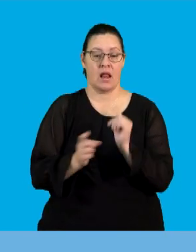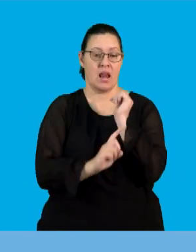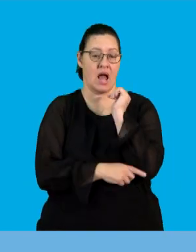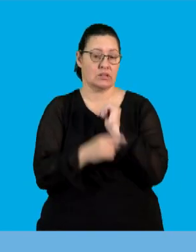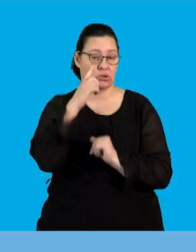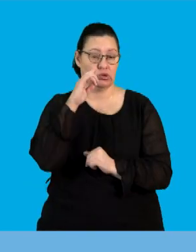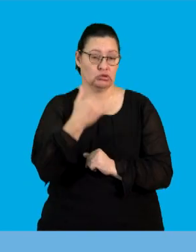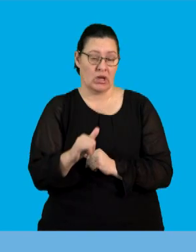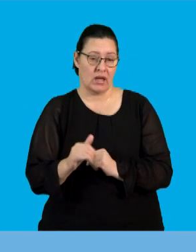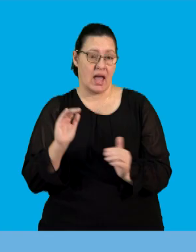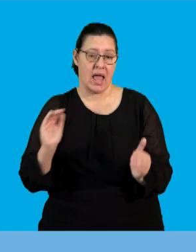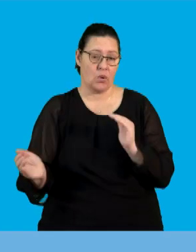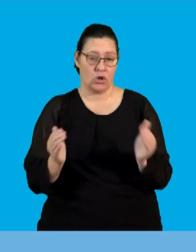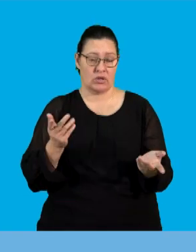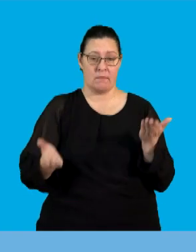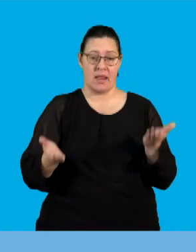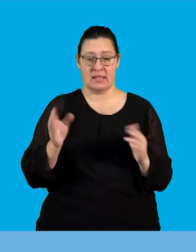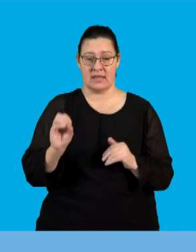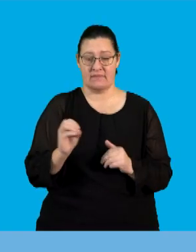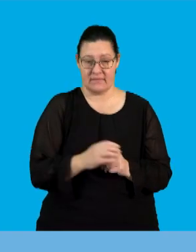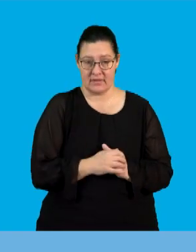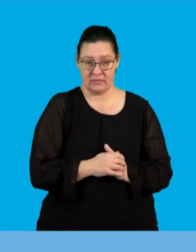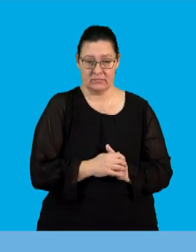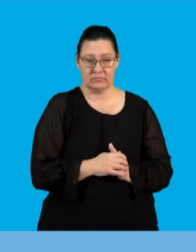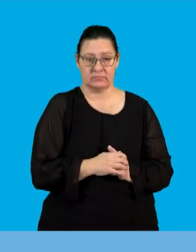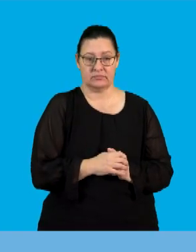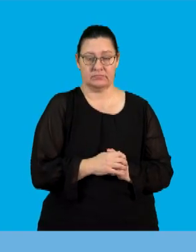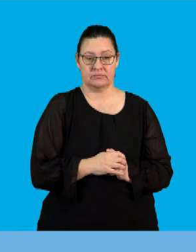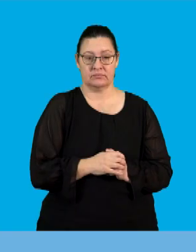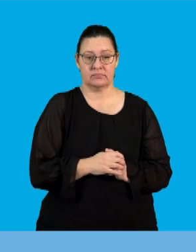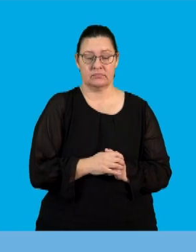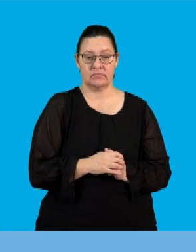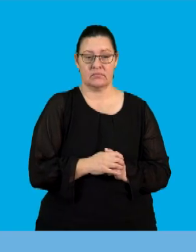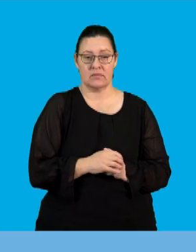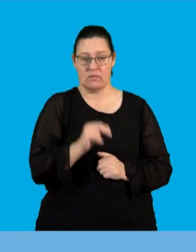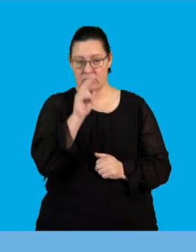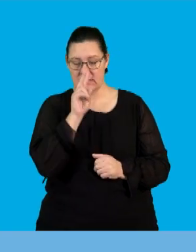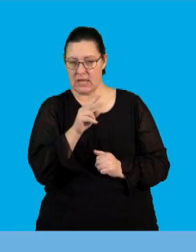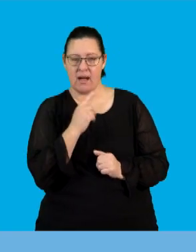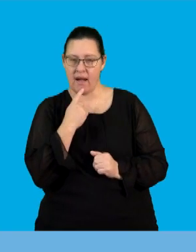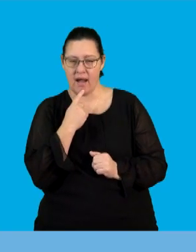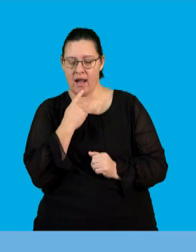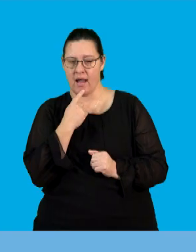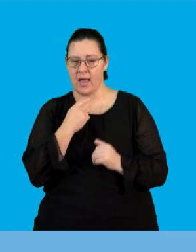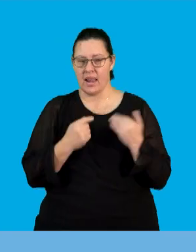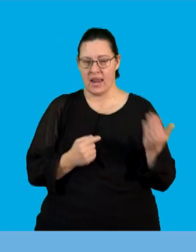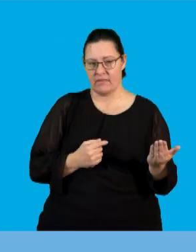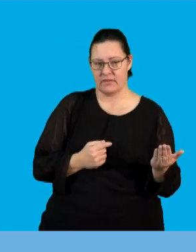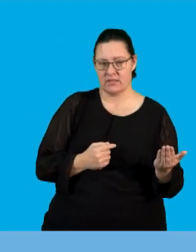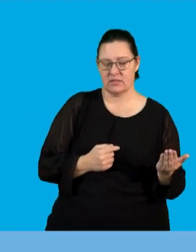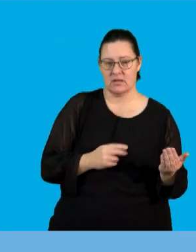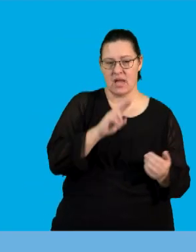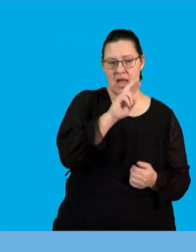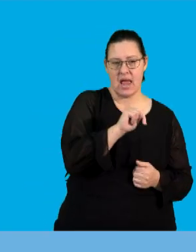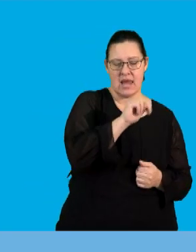Now, the last thing to check is if whether the equation does balance or if the equation is balanced. Now, from the get-go, we can see that on the left-hand side,